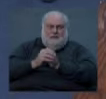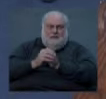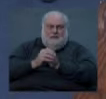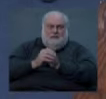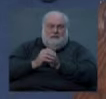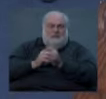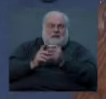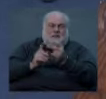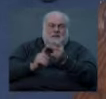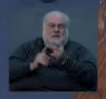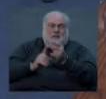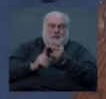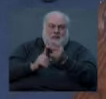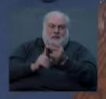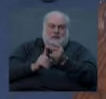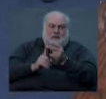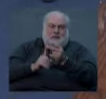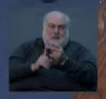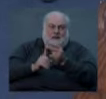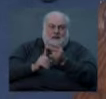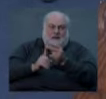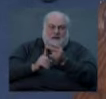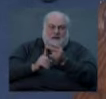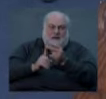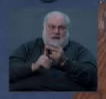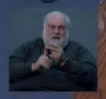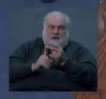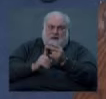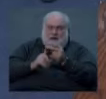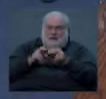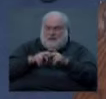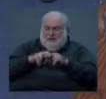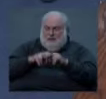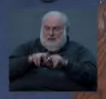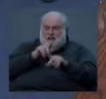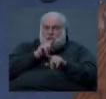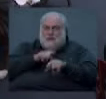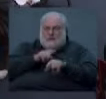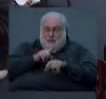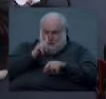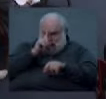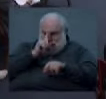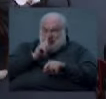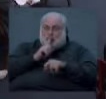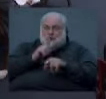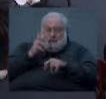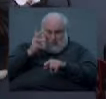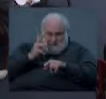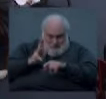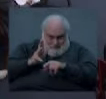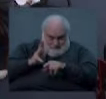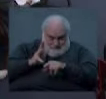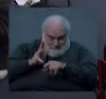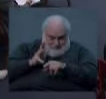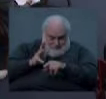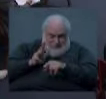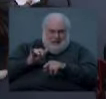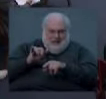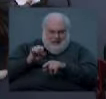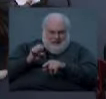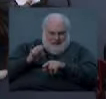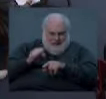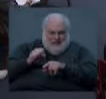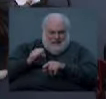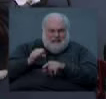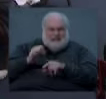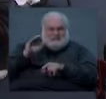Okay. I guess, do I sit down and get my answers? I want to make sure you were completed. Were you done? Well, yeah,